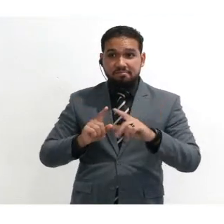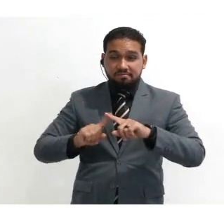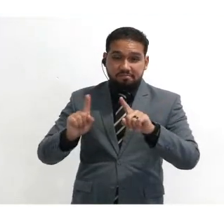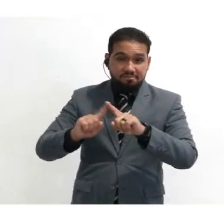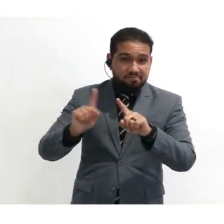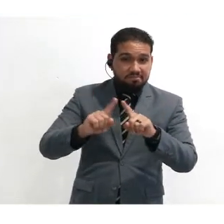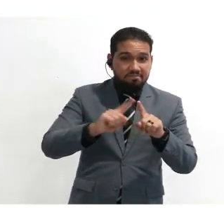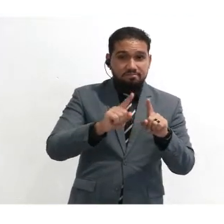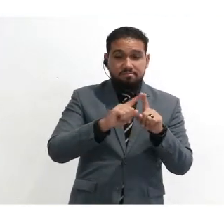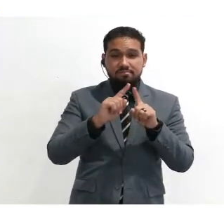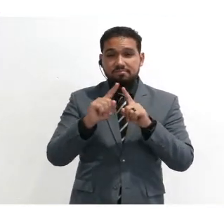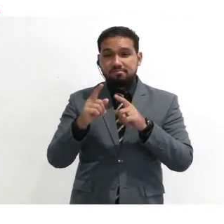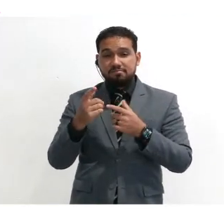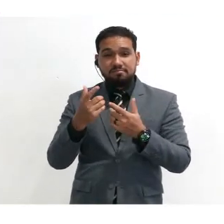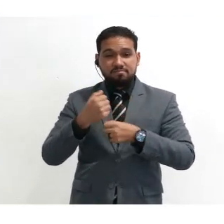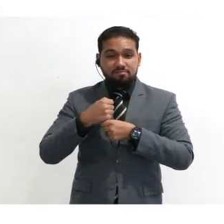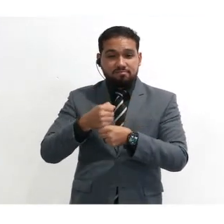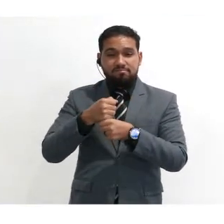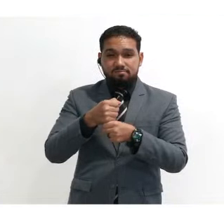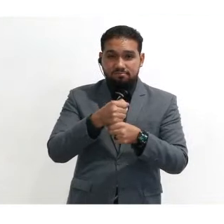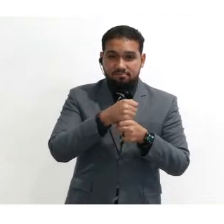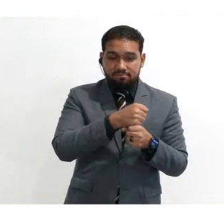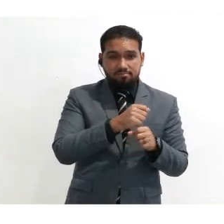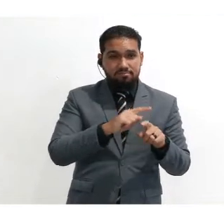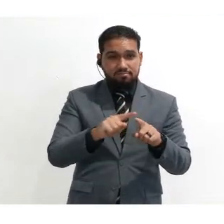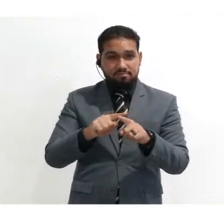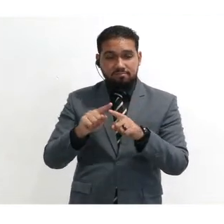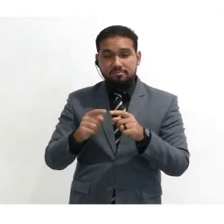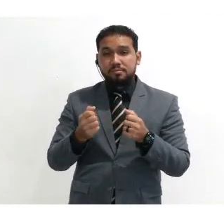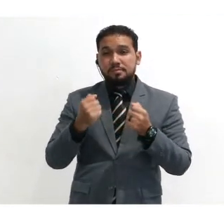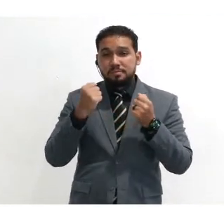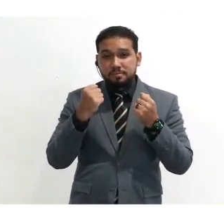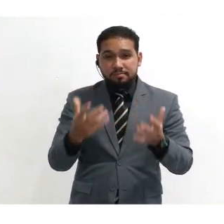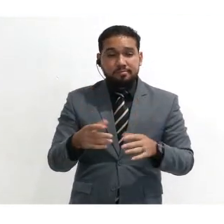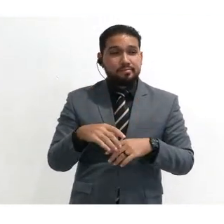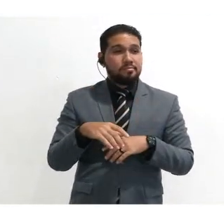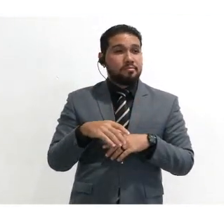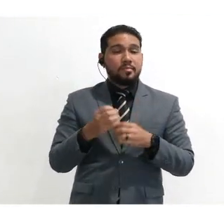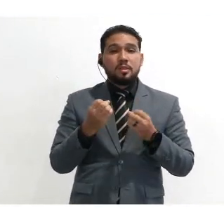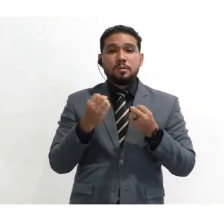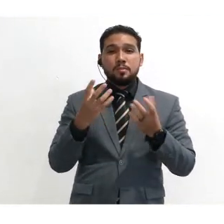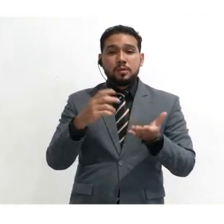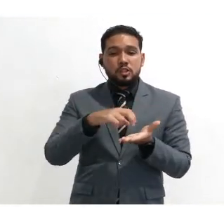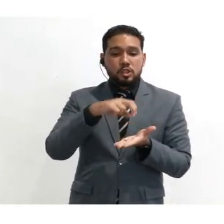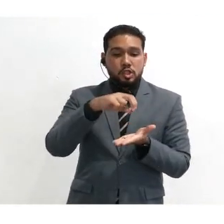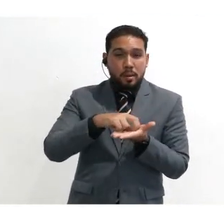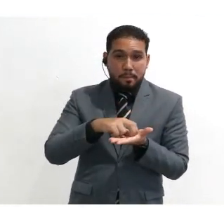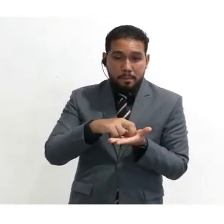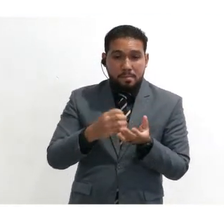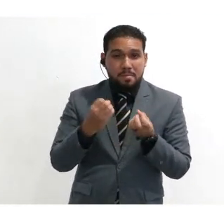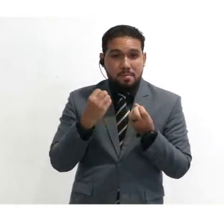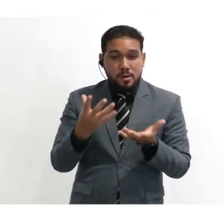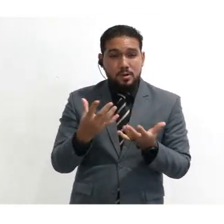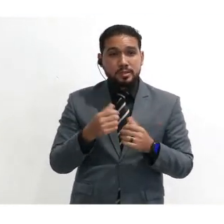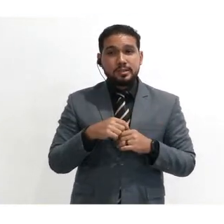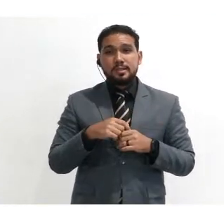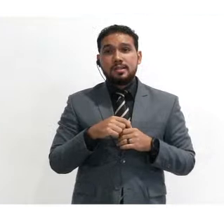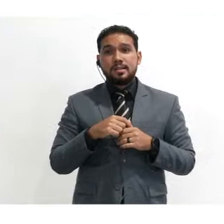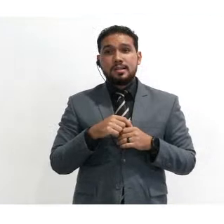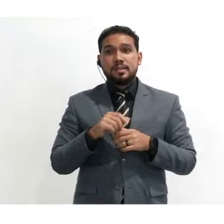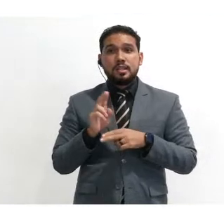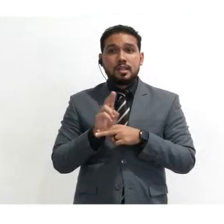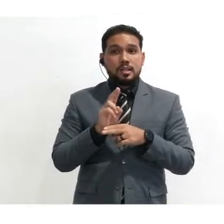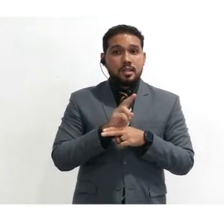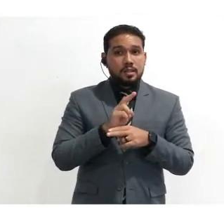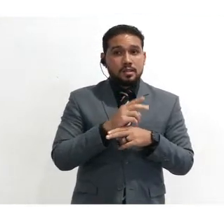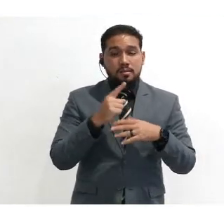complex multi-chip or multi-chiplet packages today. And packages can be highly customized